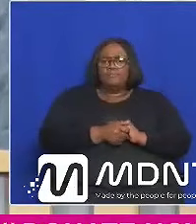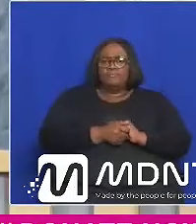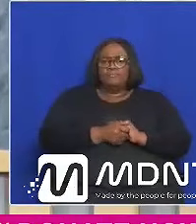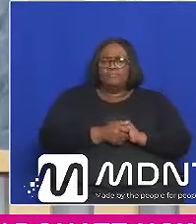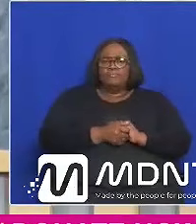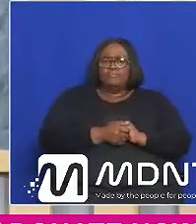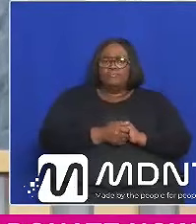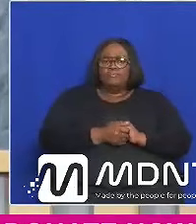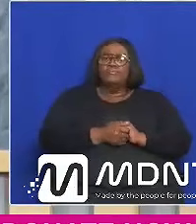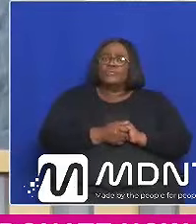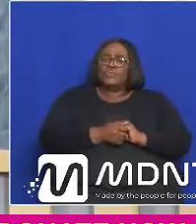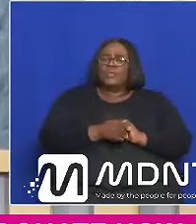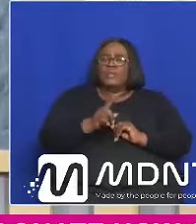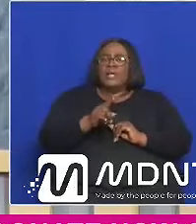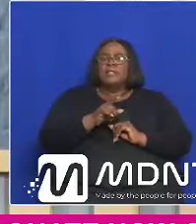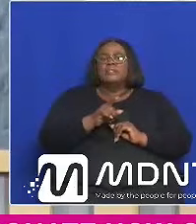business relationship that you have.